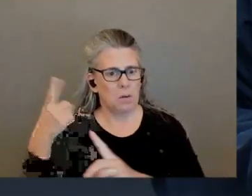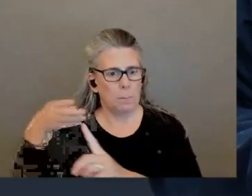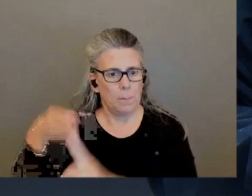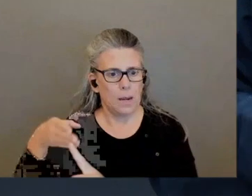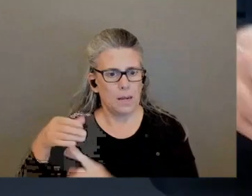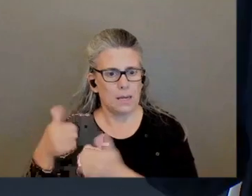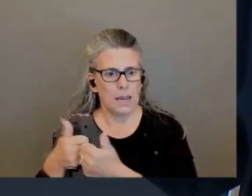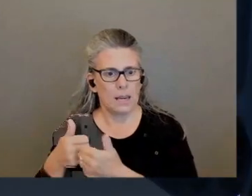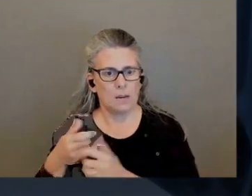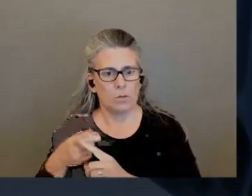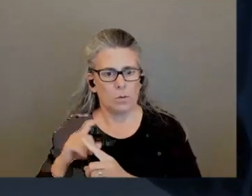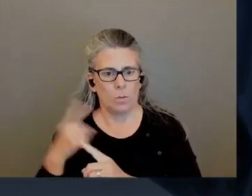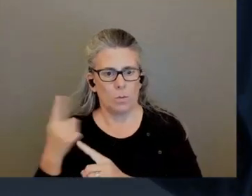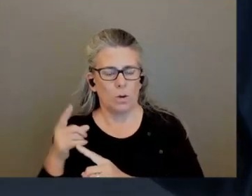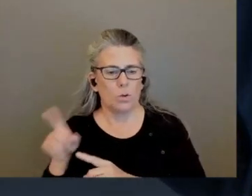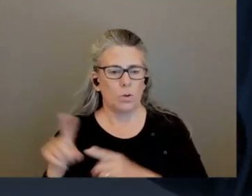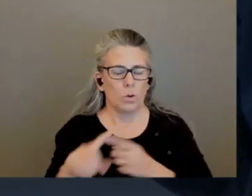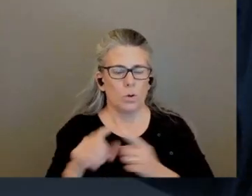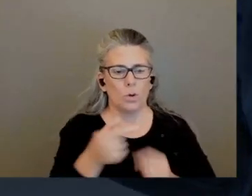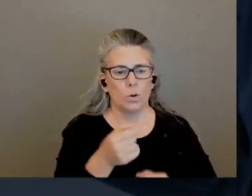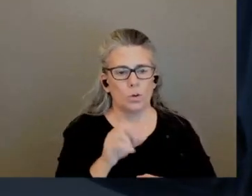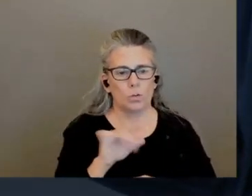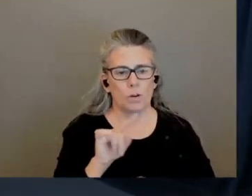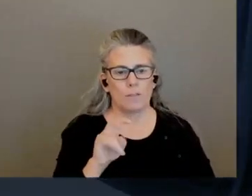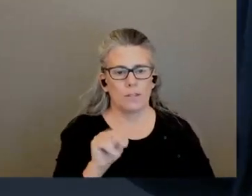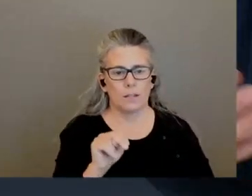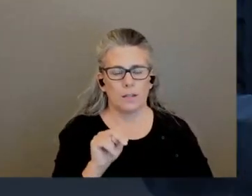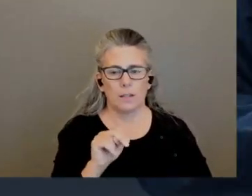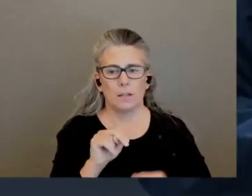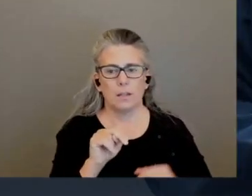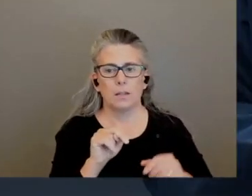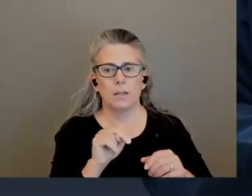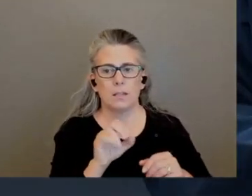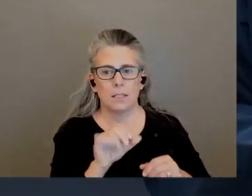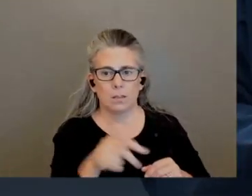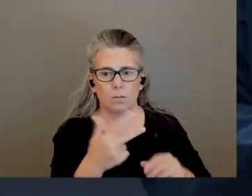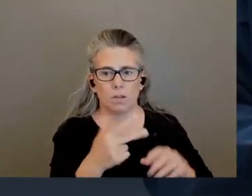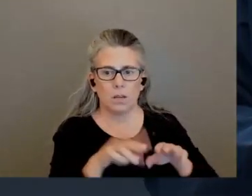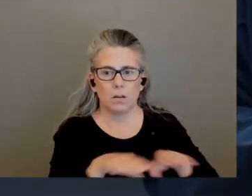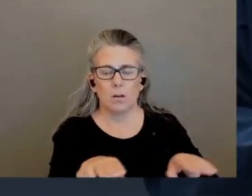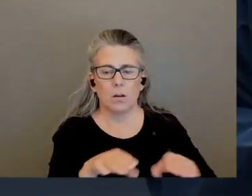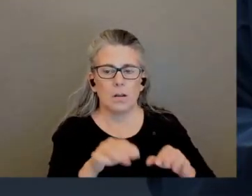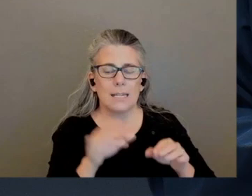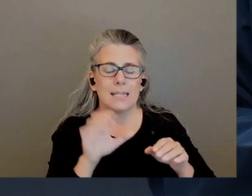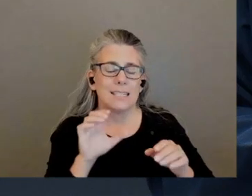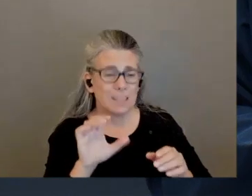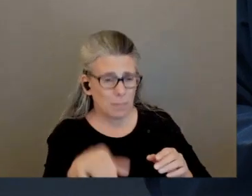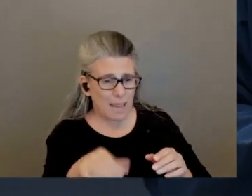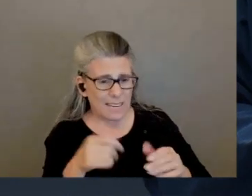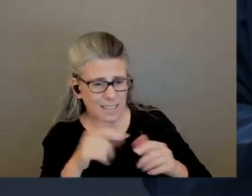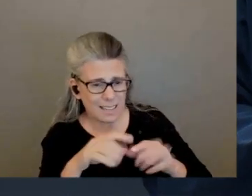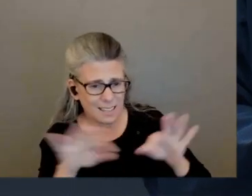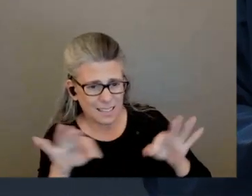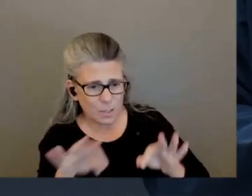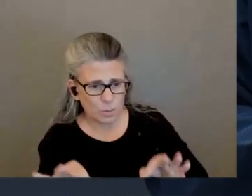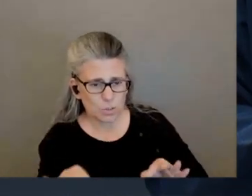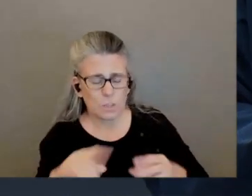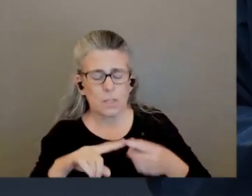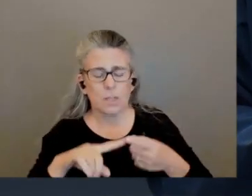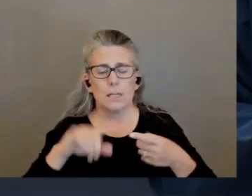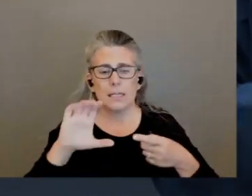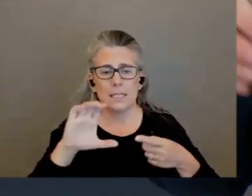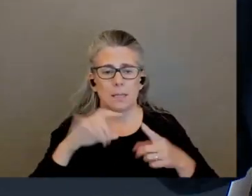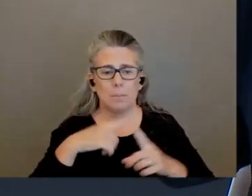Graviton-based instances. And so these gaming engines are written in low-level programming languages? C++, highly optimized. Oh.